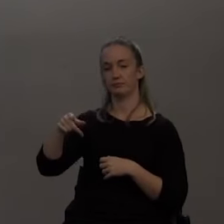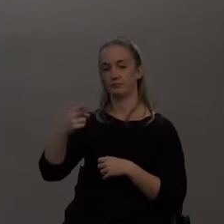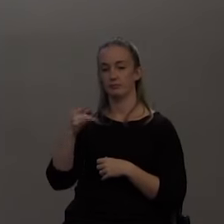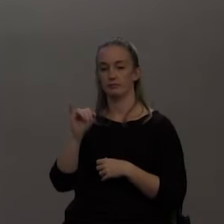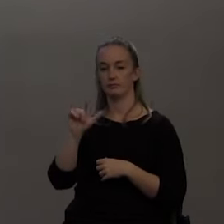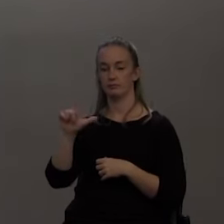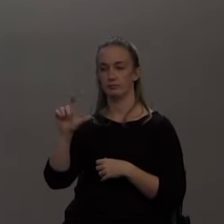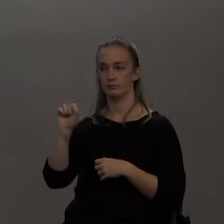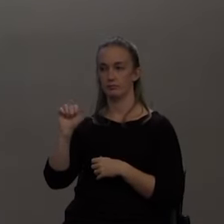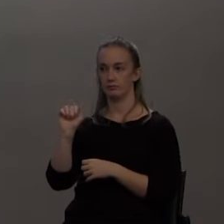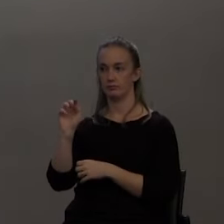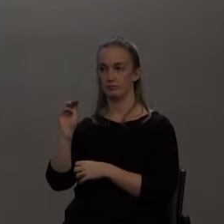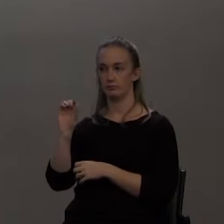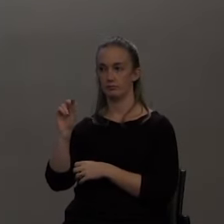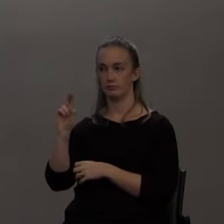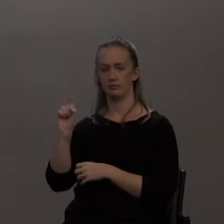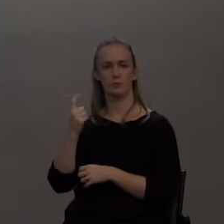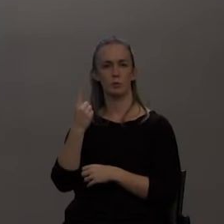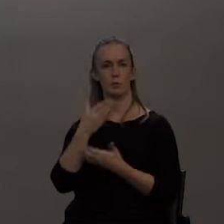comes to my mind is